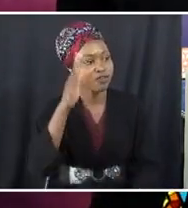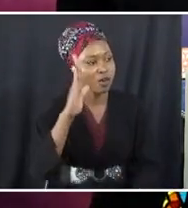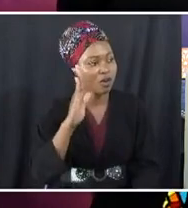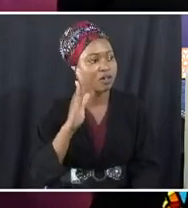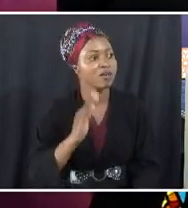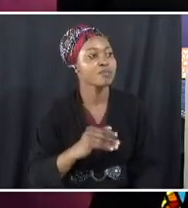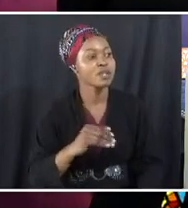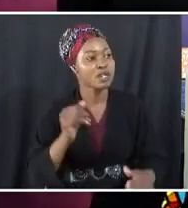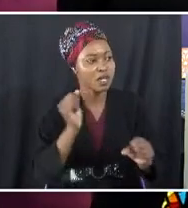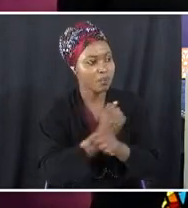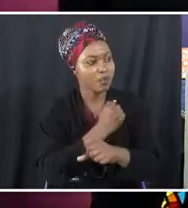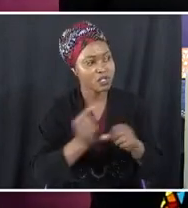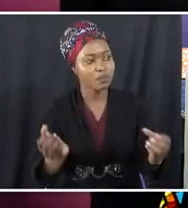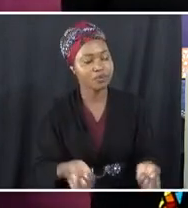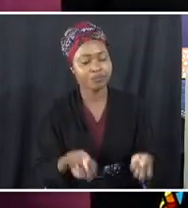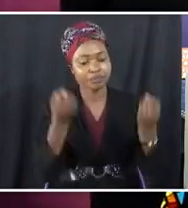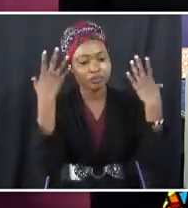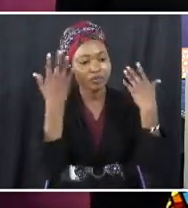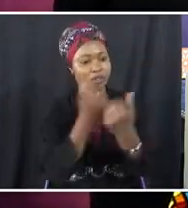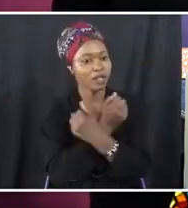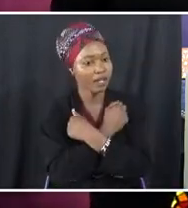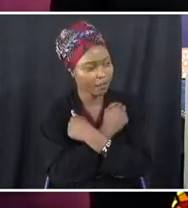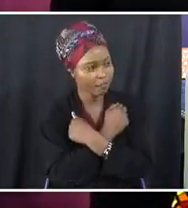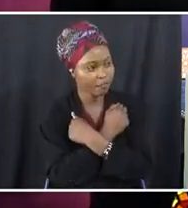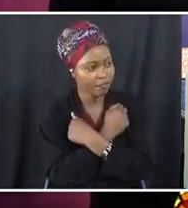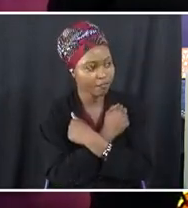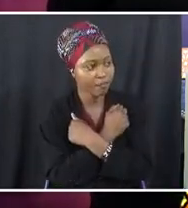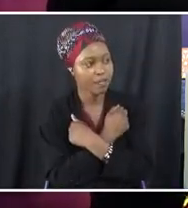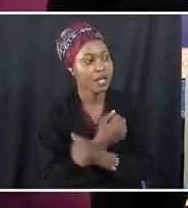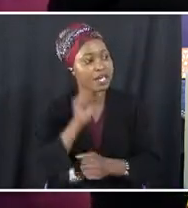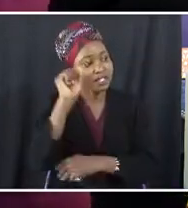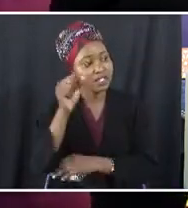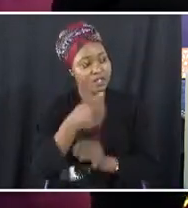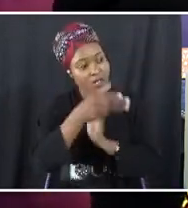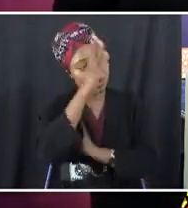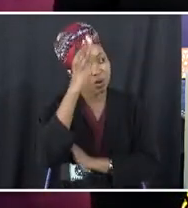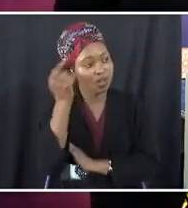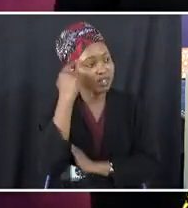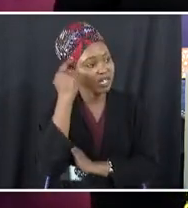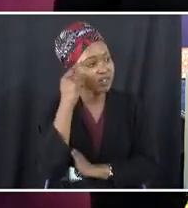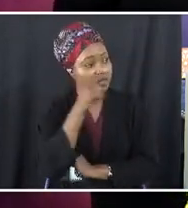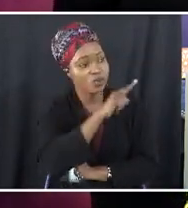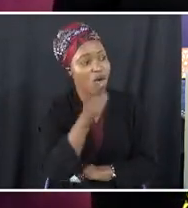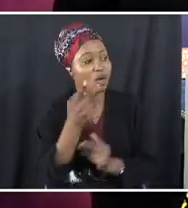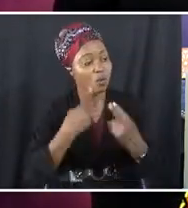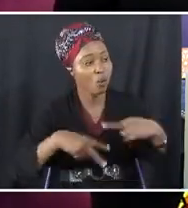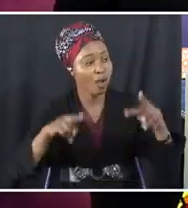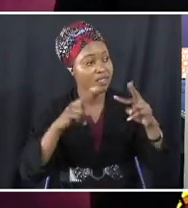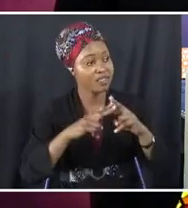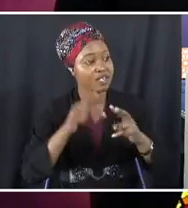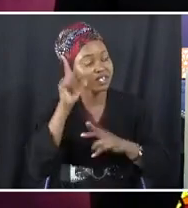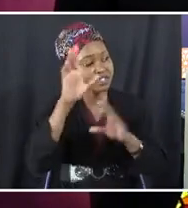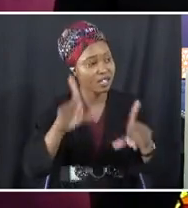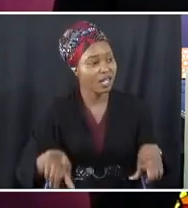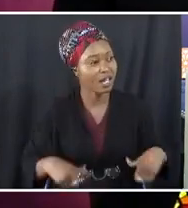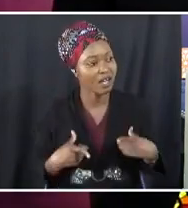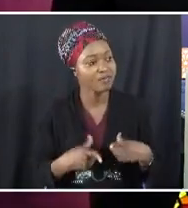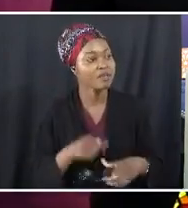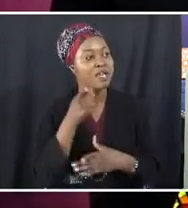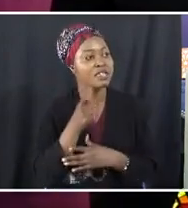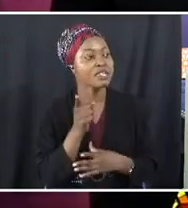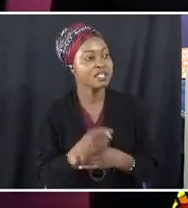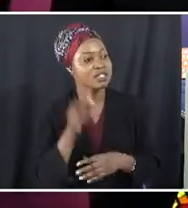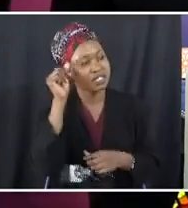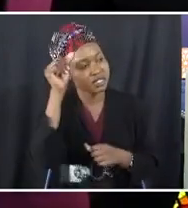the story of God's unfathomable love. Yes, God thinks you're worth his life.